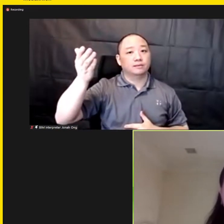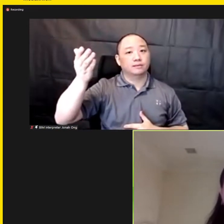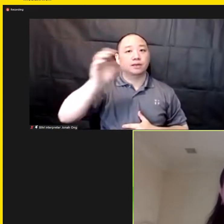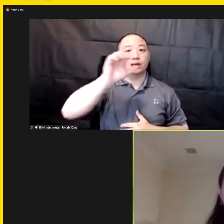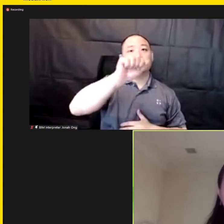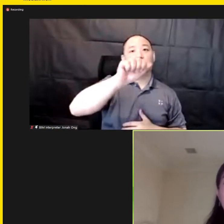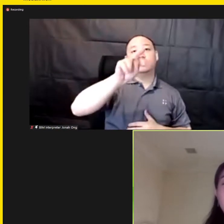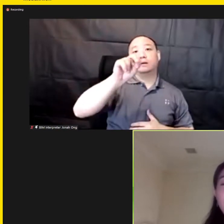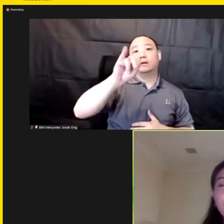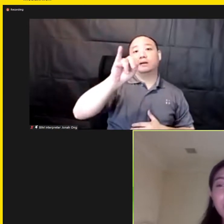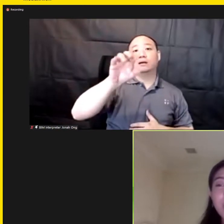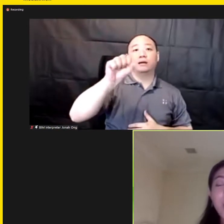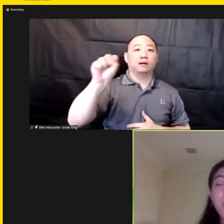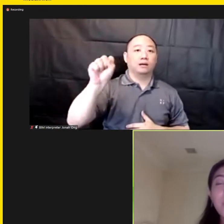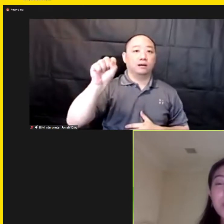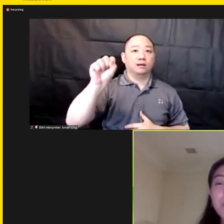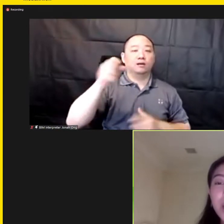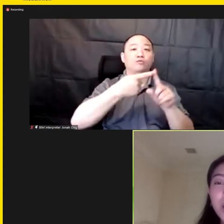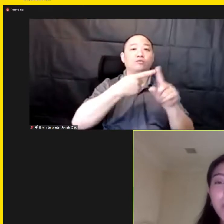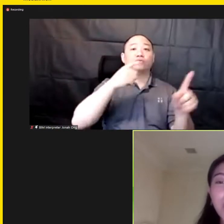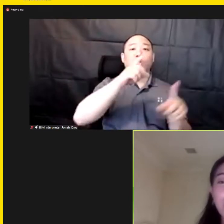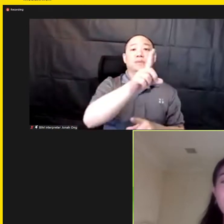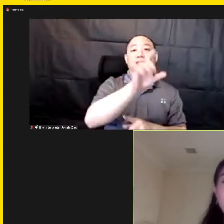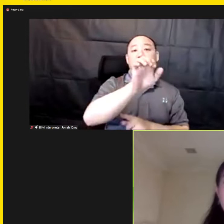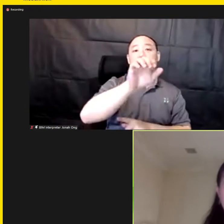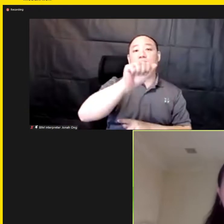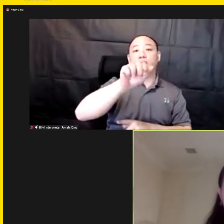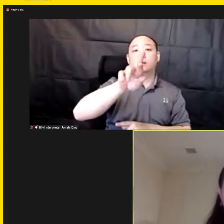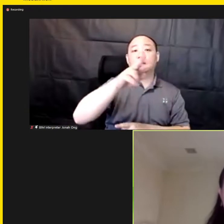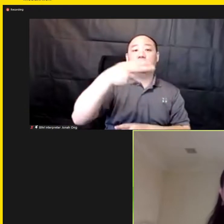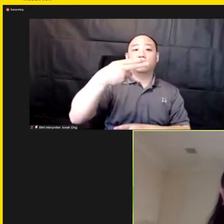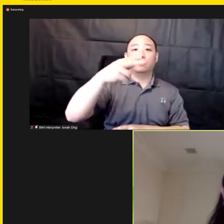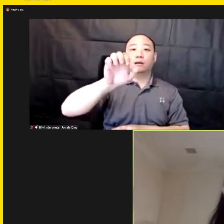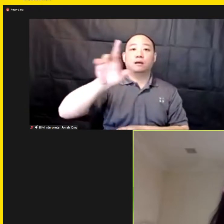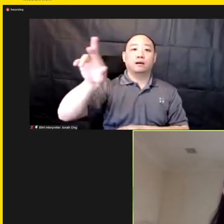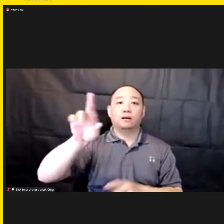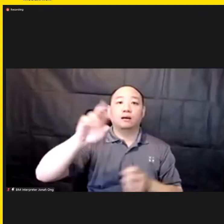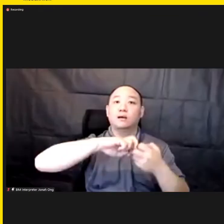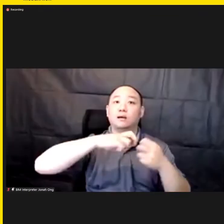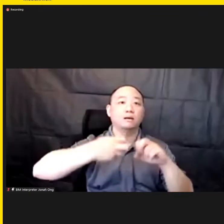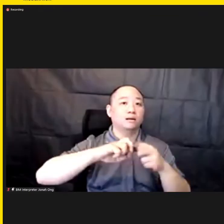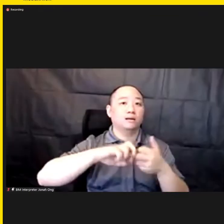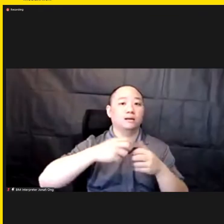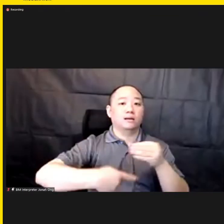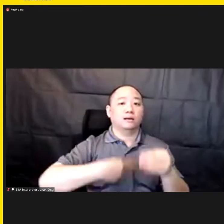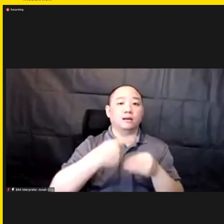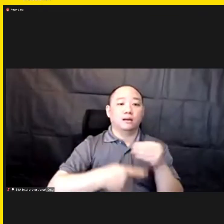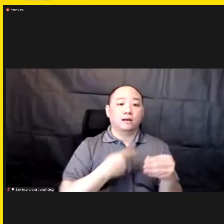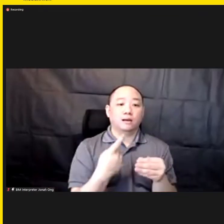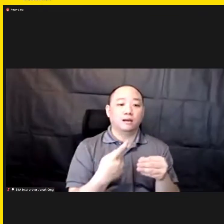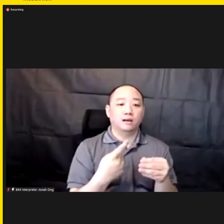Anis Baharin from dearHER, who will be speaking about issues that I personally feel should be advocated